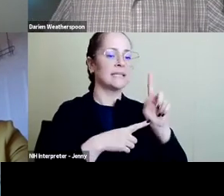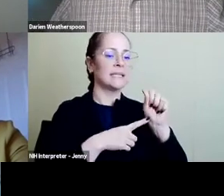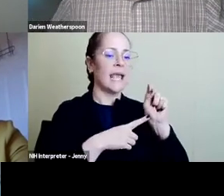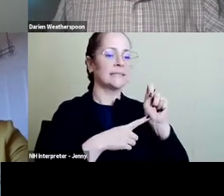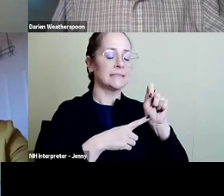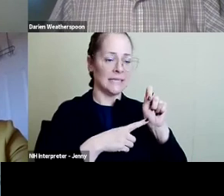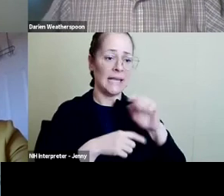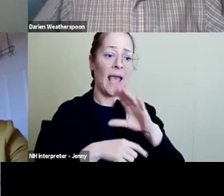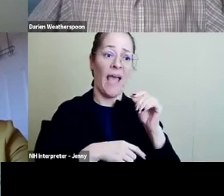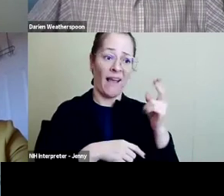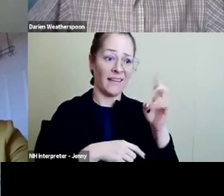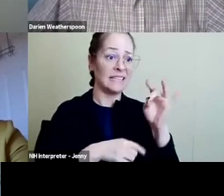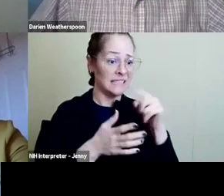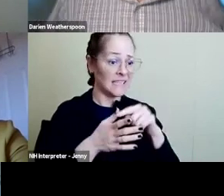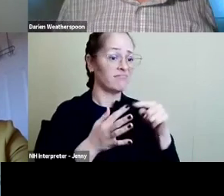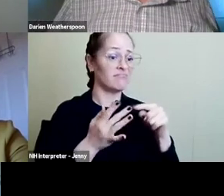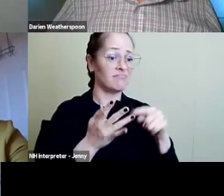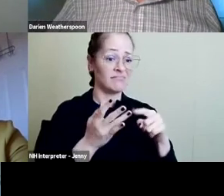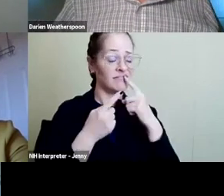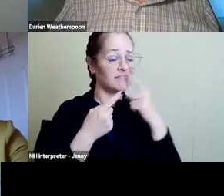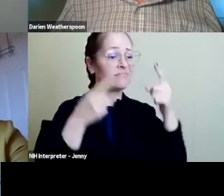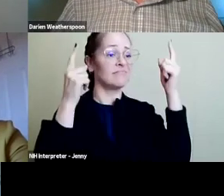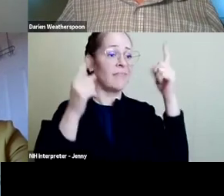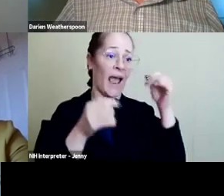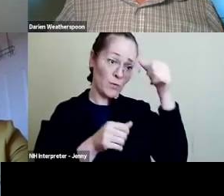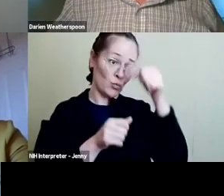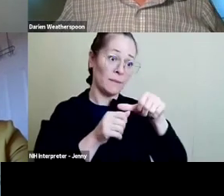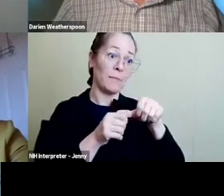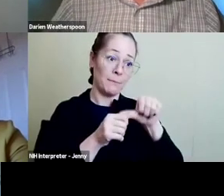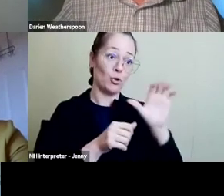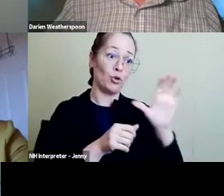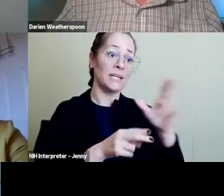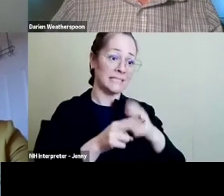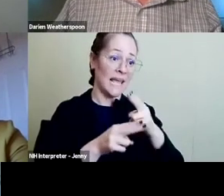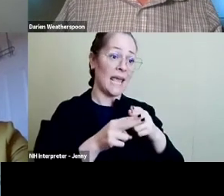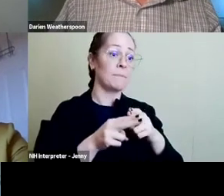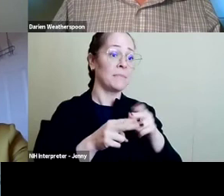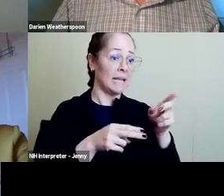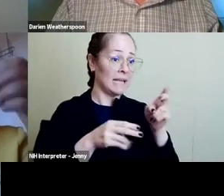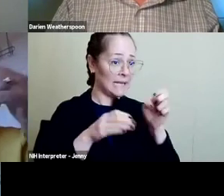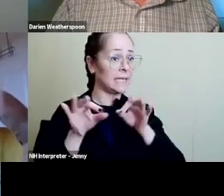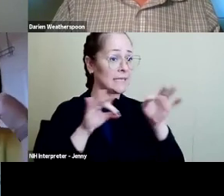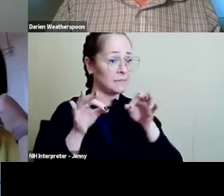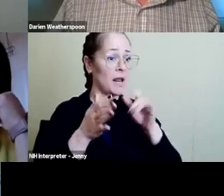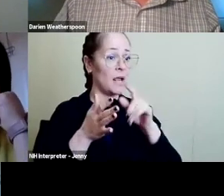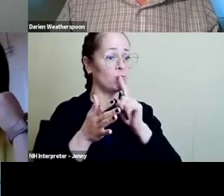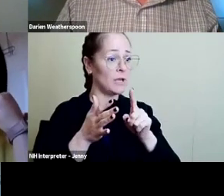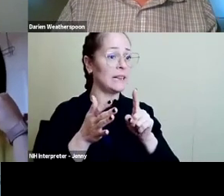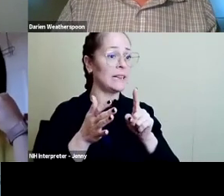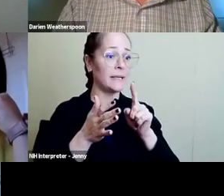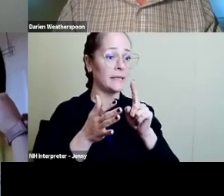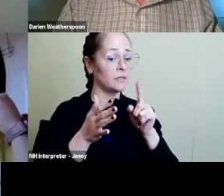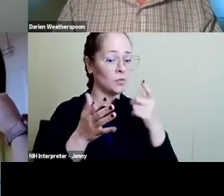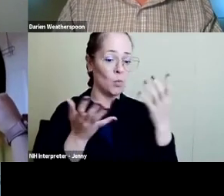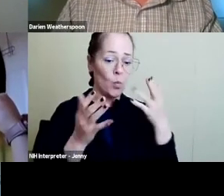and he did all that, and they actually remembered that, you know, he came to them and really, you know, asked them